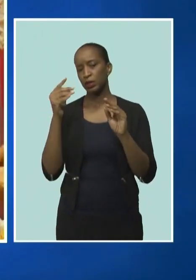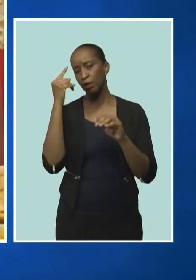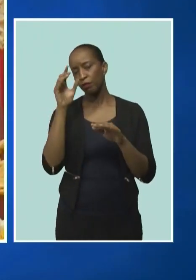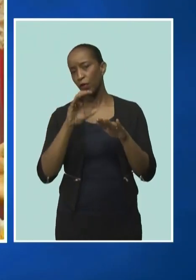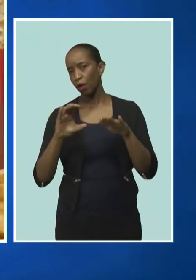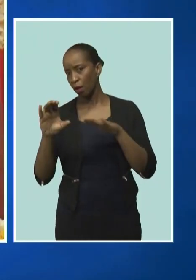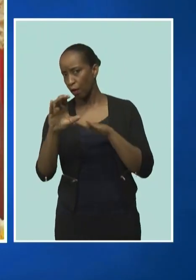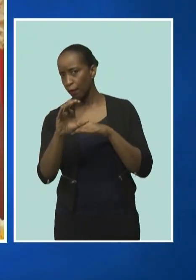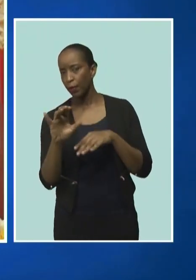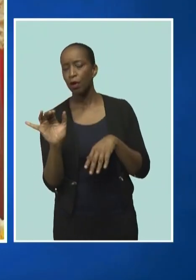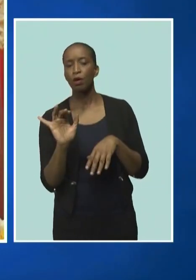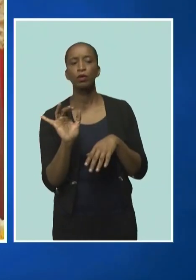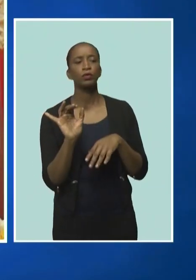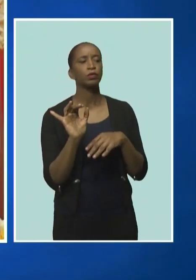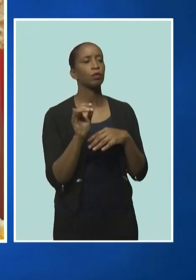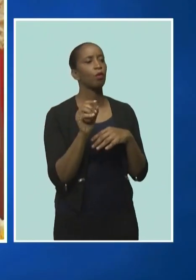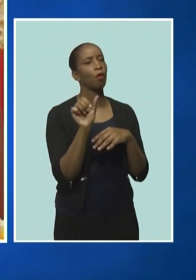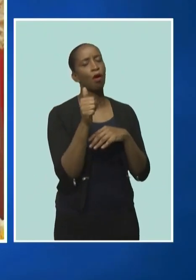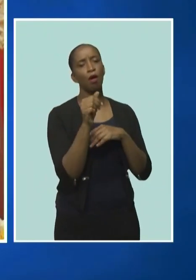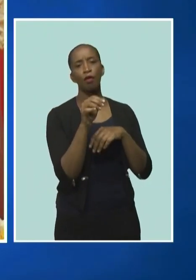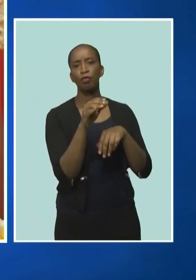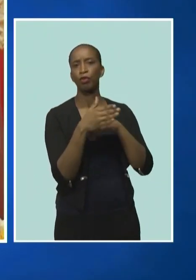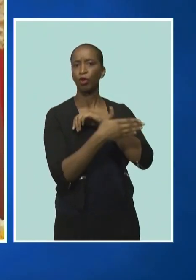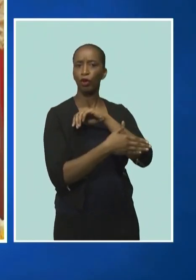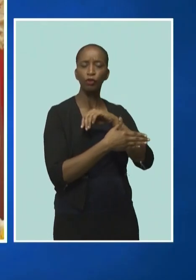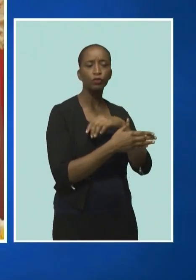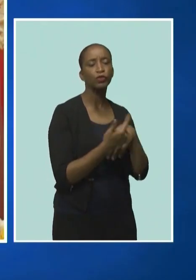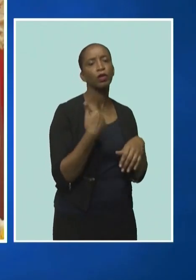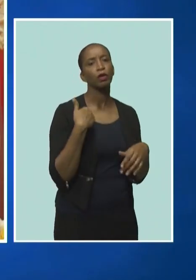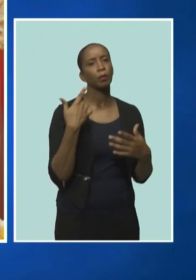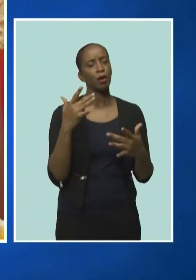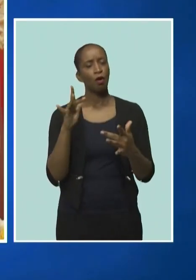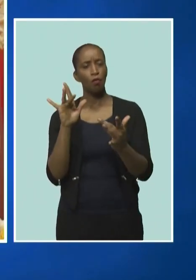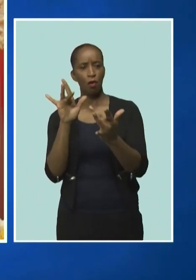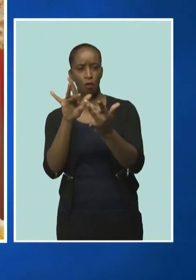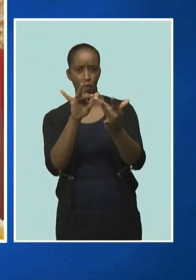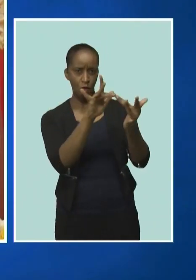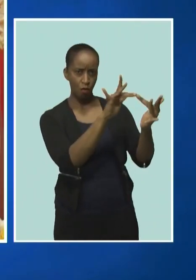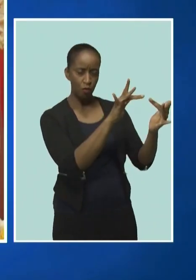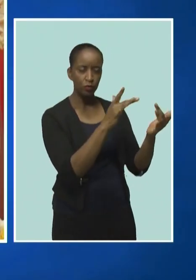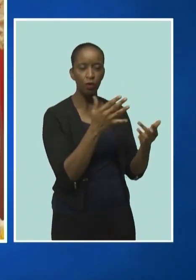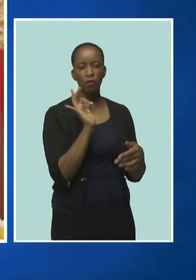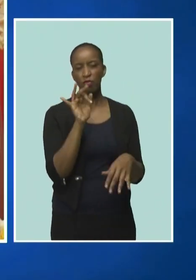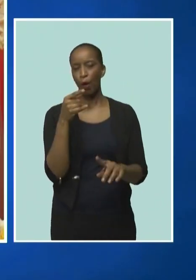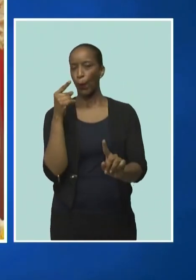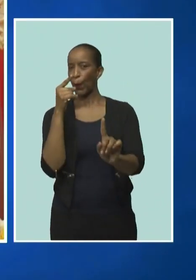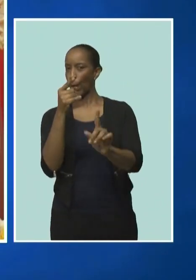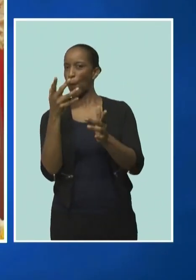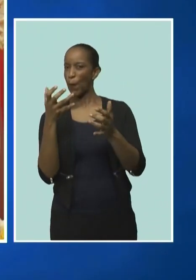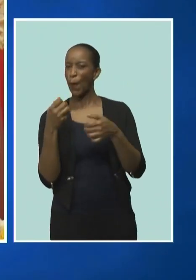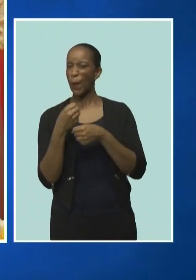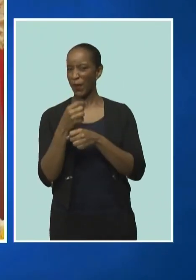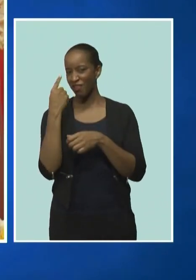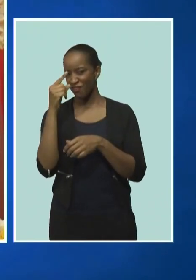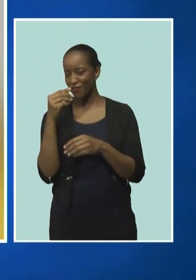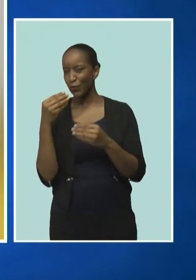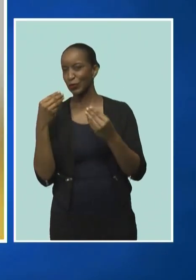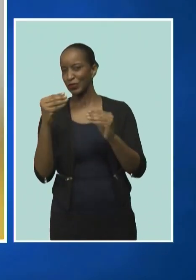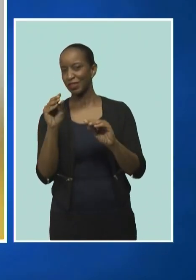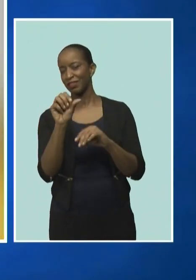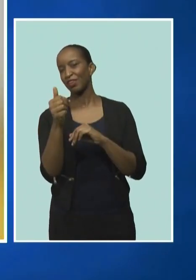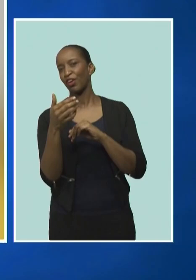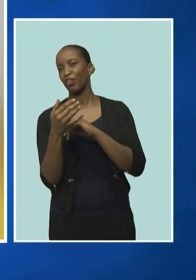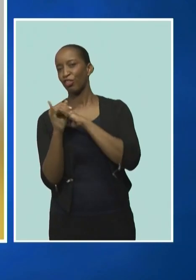have contacts in different places. So that is a goal generally. But so I am thinking